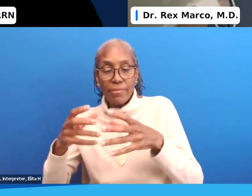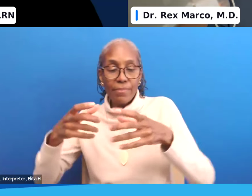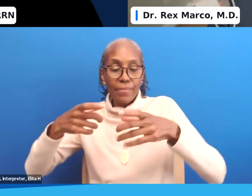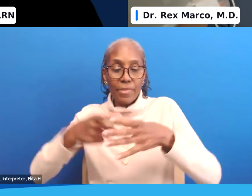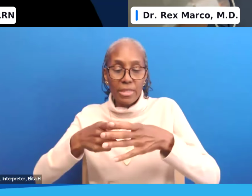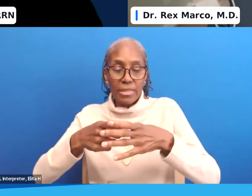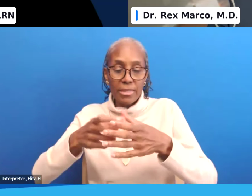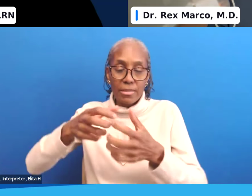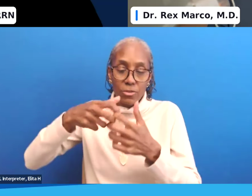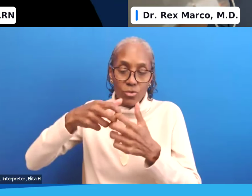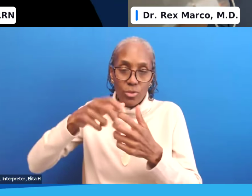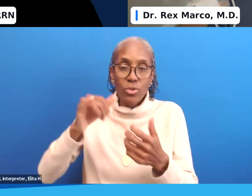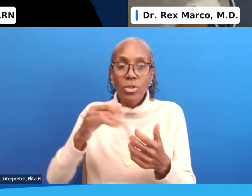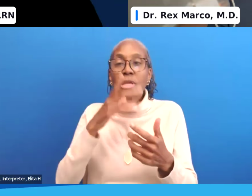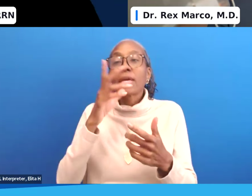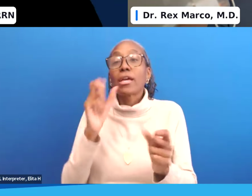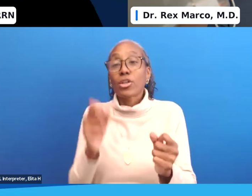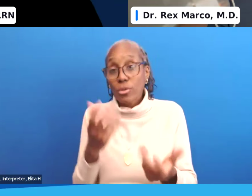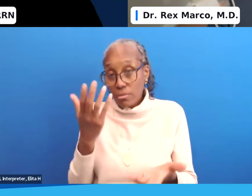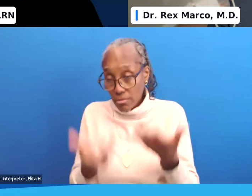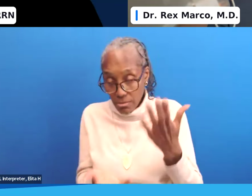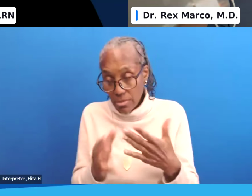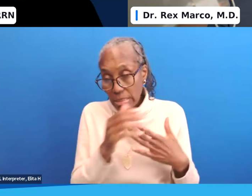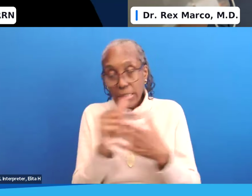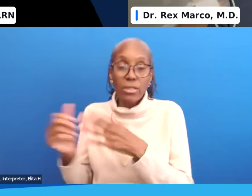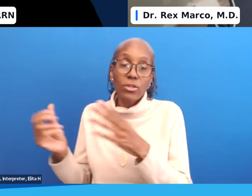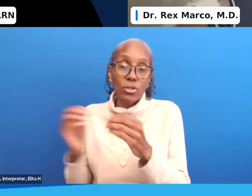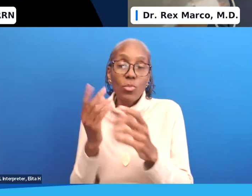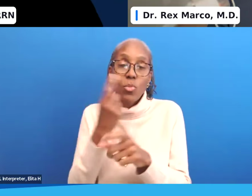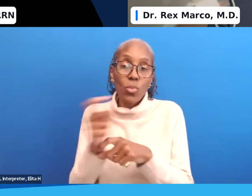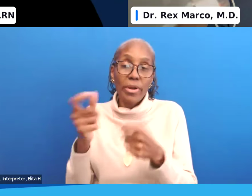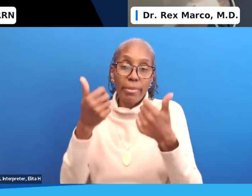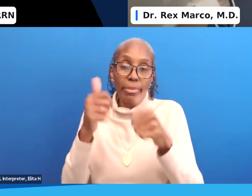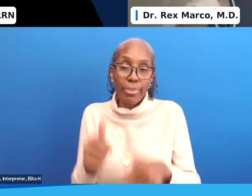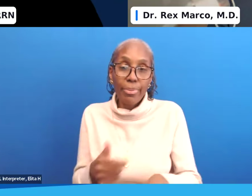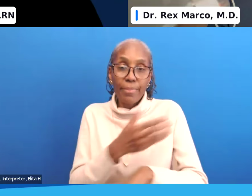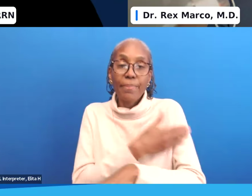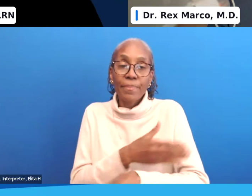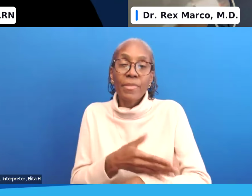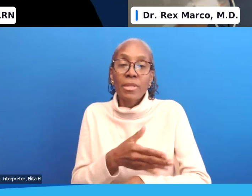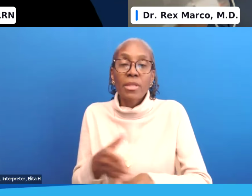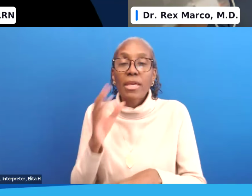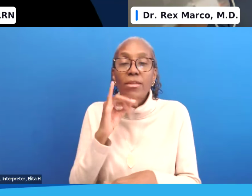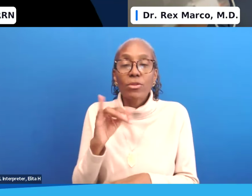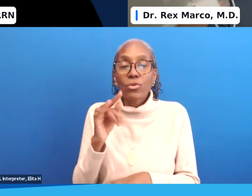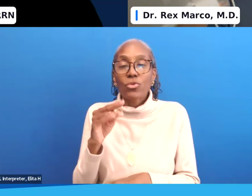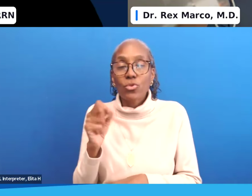cause or lead to more wear and tear in those joints and disc.